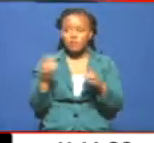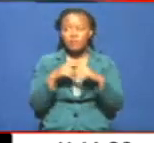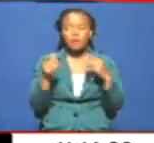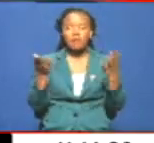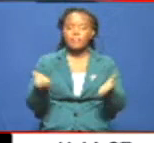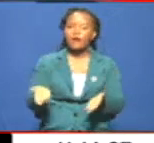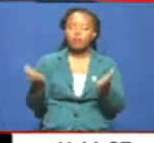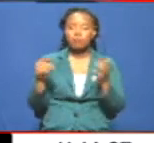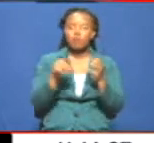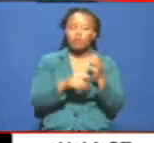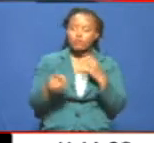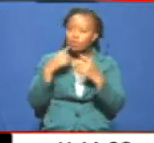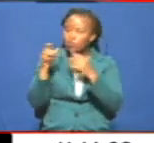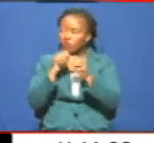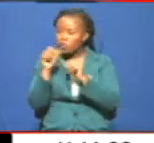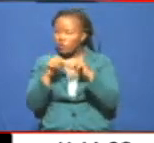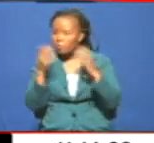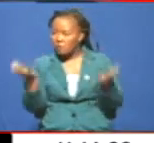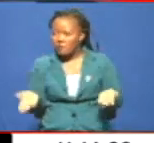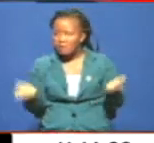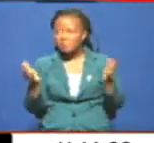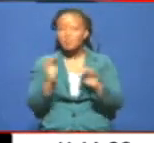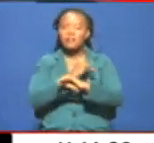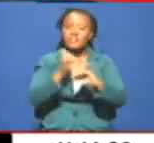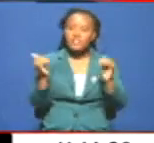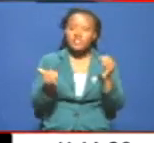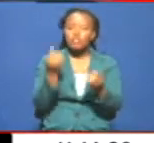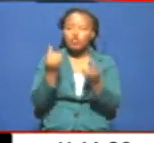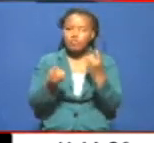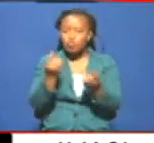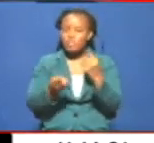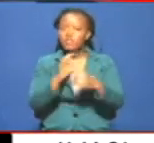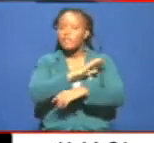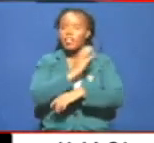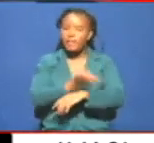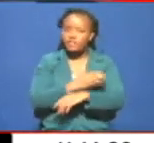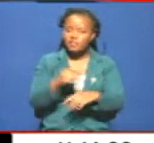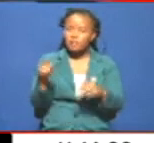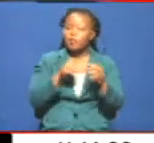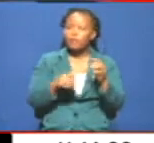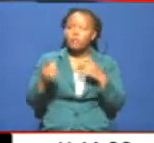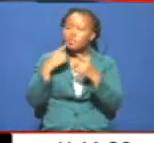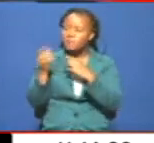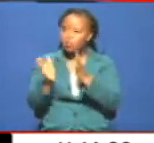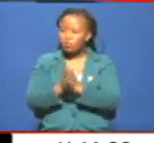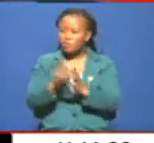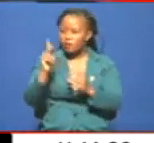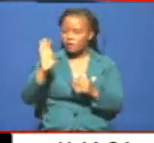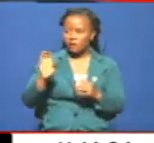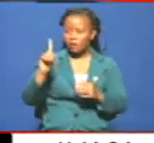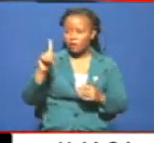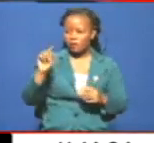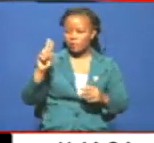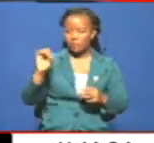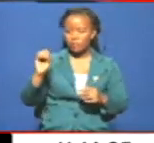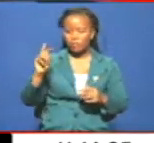where we are talking about matters clean cooking energy, and we have been speaking with Kelvin Wambugu, Client Relationship Manager at